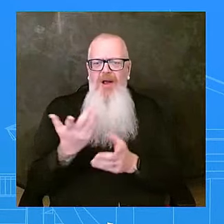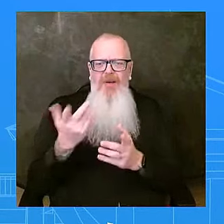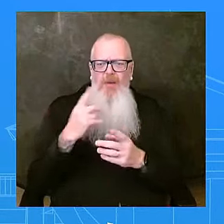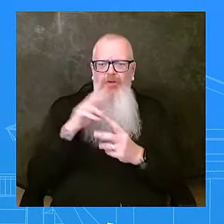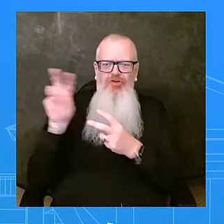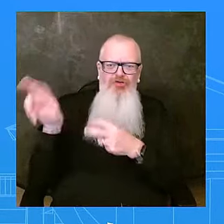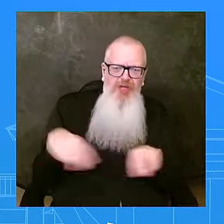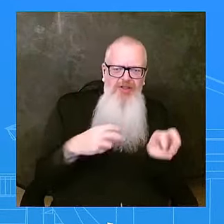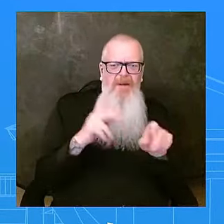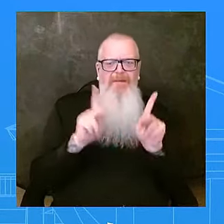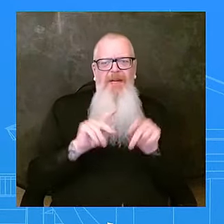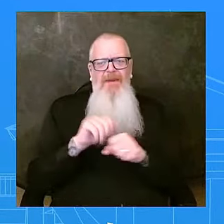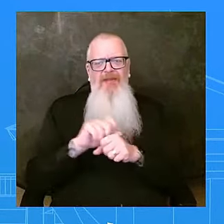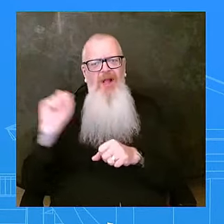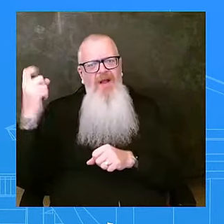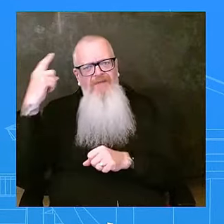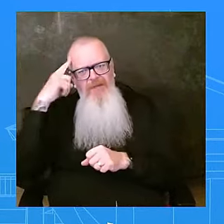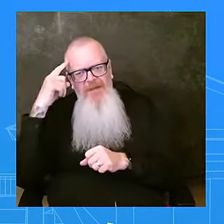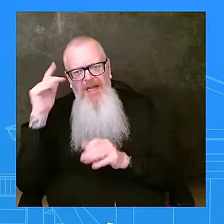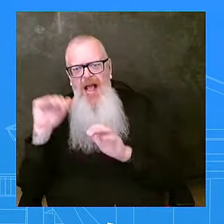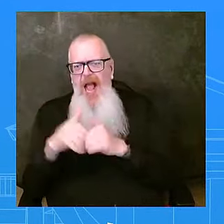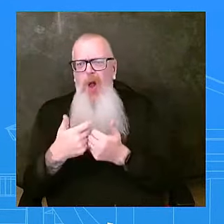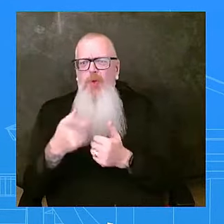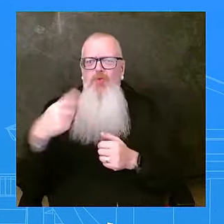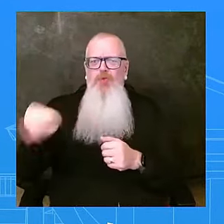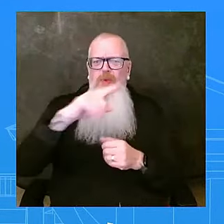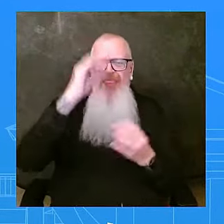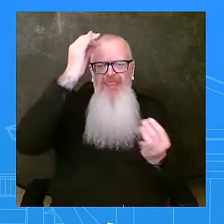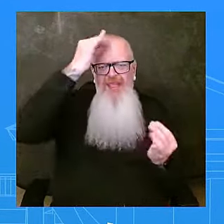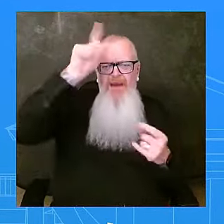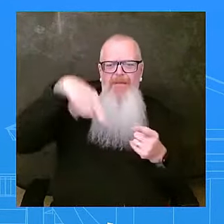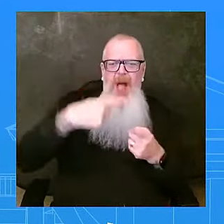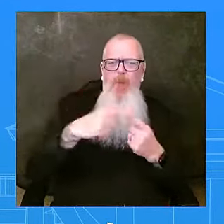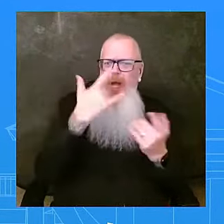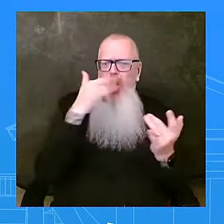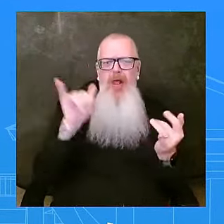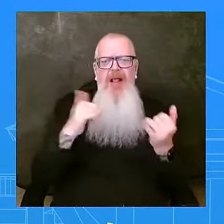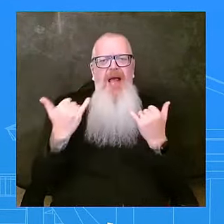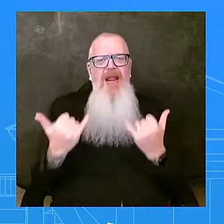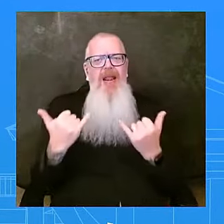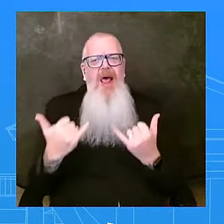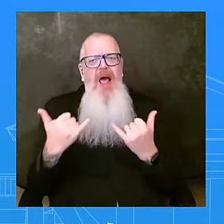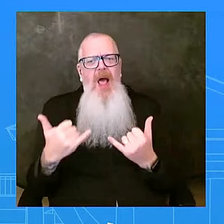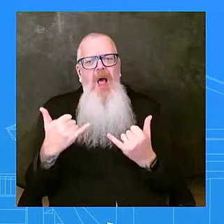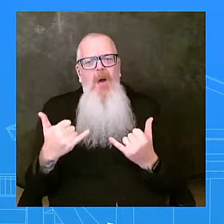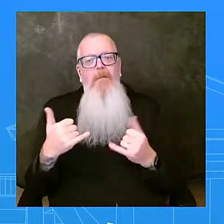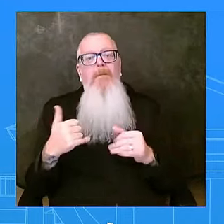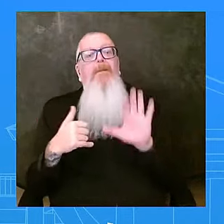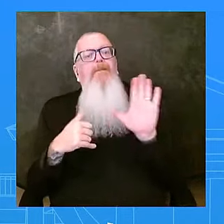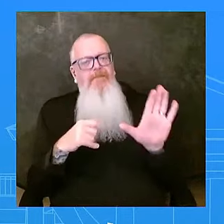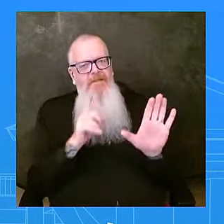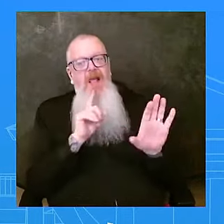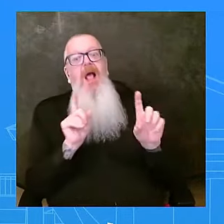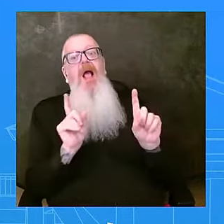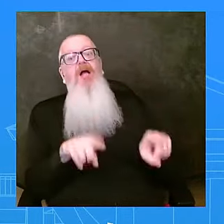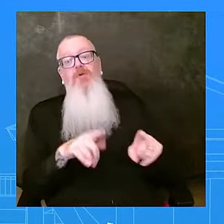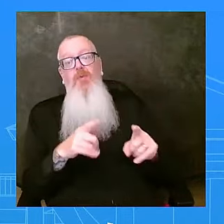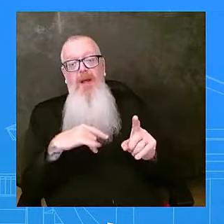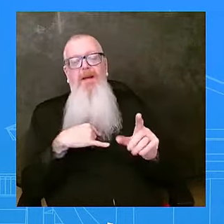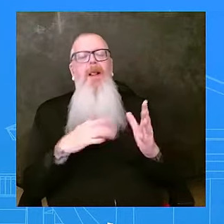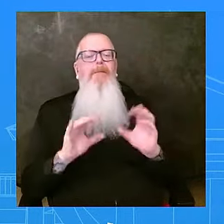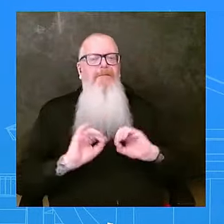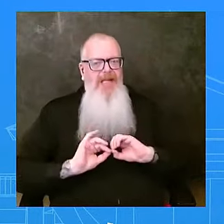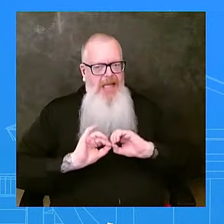you all thinking about what you want that to look like? So let me just state this first so that folks who are watching understand, because I know you all understand